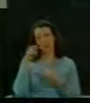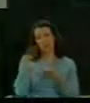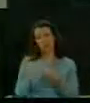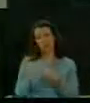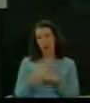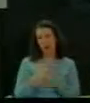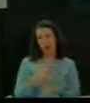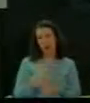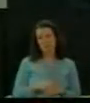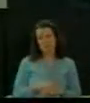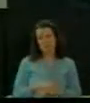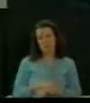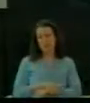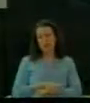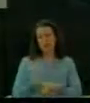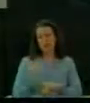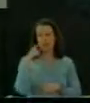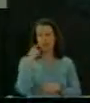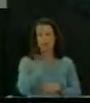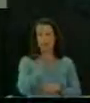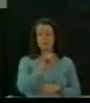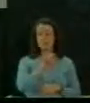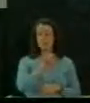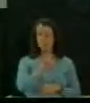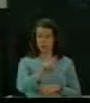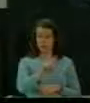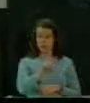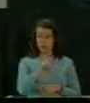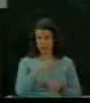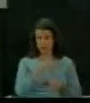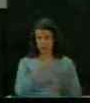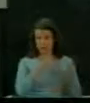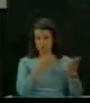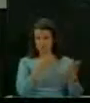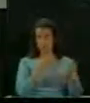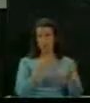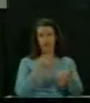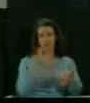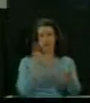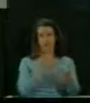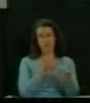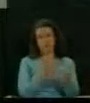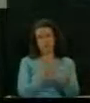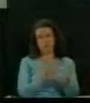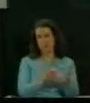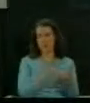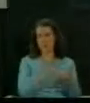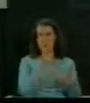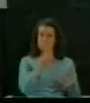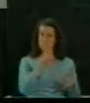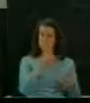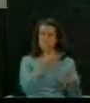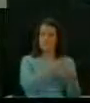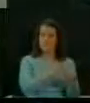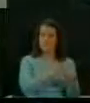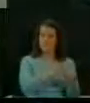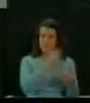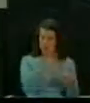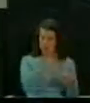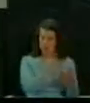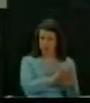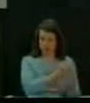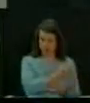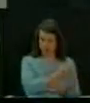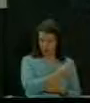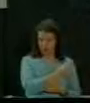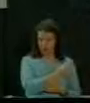Let's, Mr. Law Director, you might have to advise him through this one. I think Commissioner Ballard, did you make a motion? Call for the question. Call